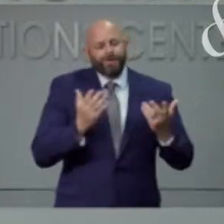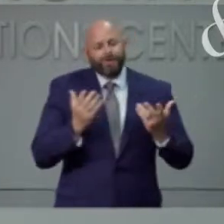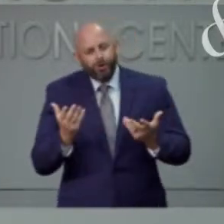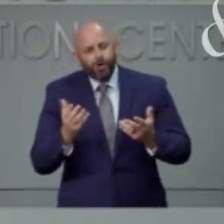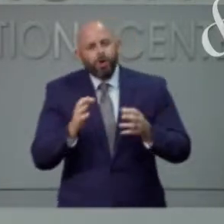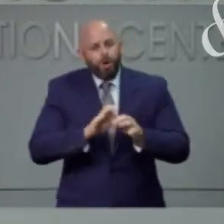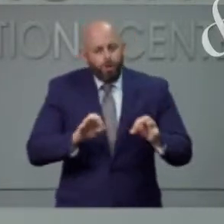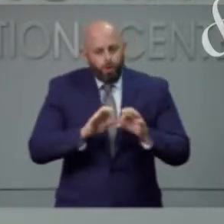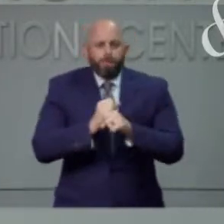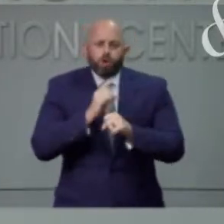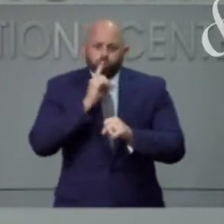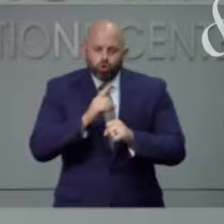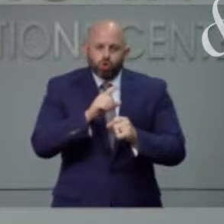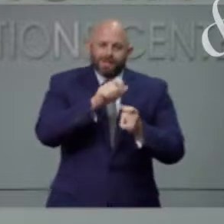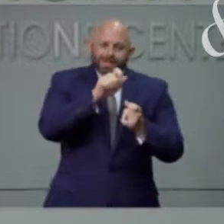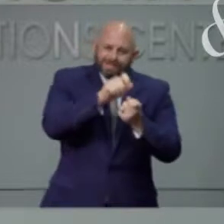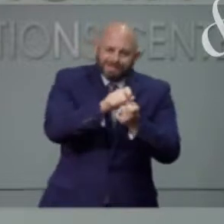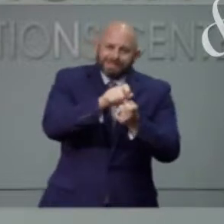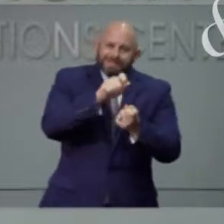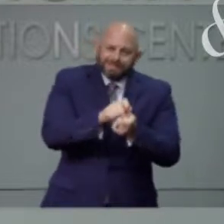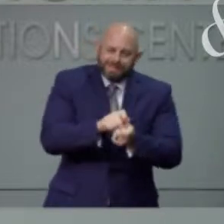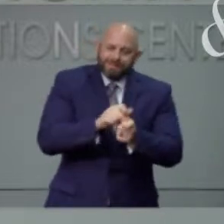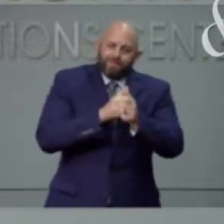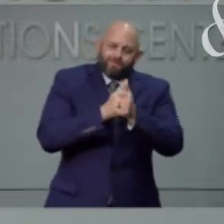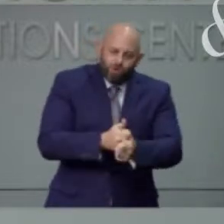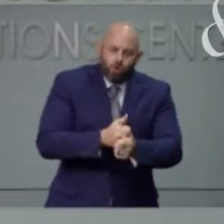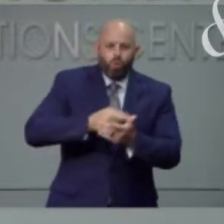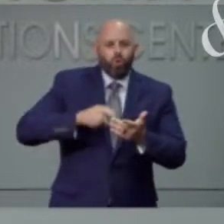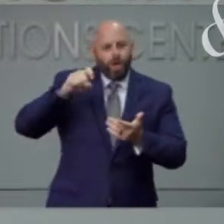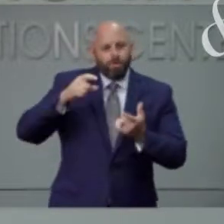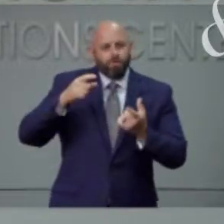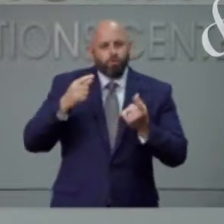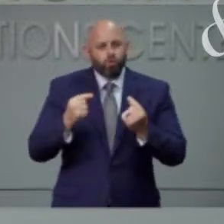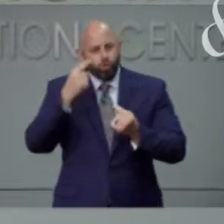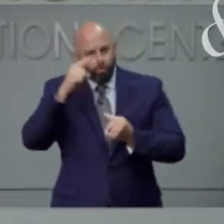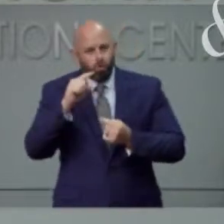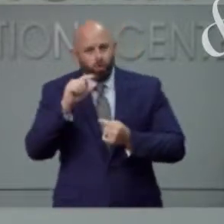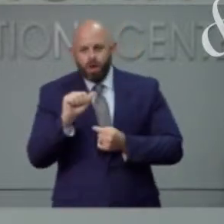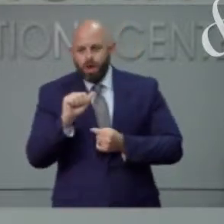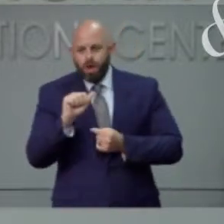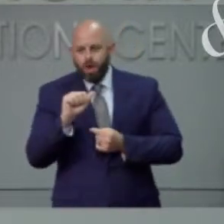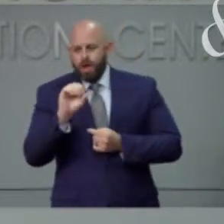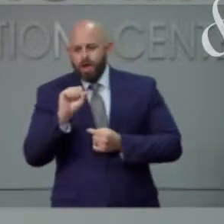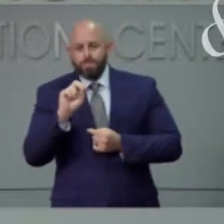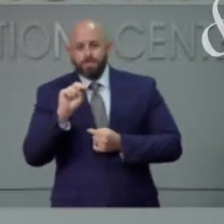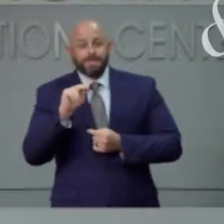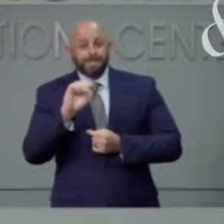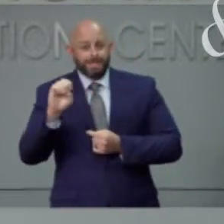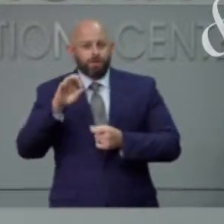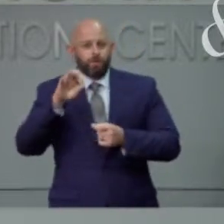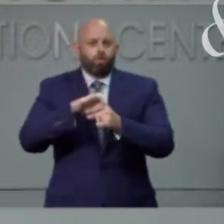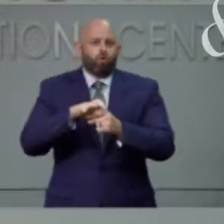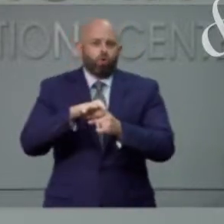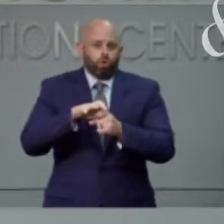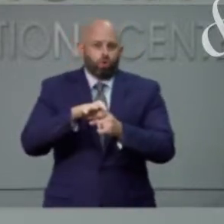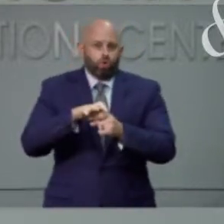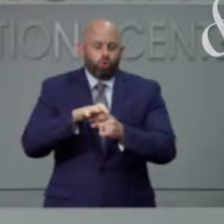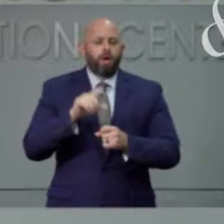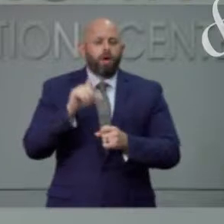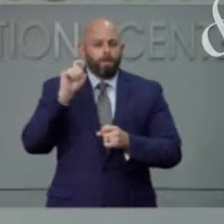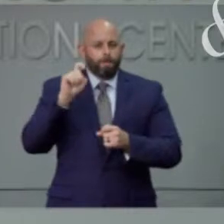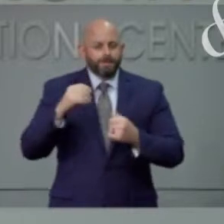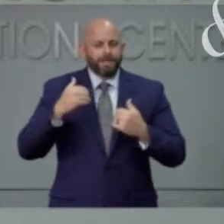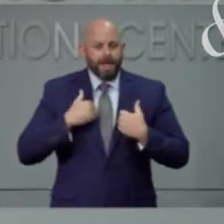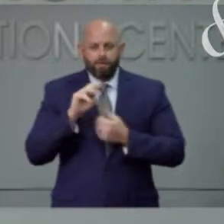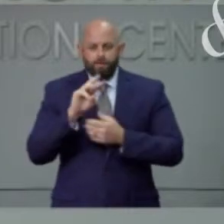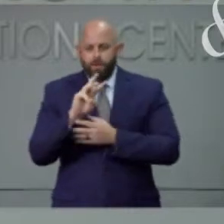get the message out about the things that you need to do in order to vote absentee, the fact that you do need a witness,